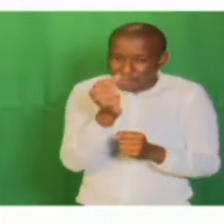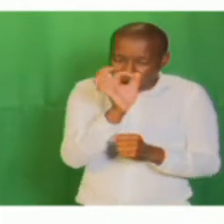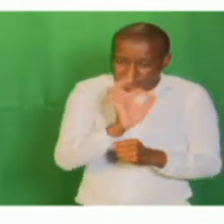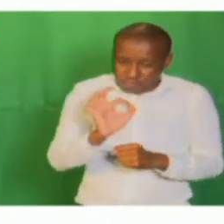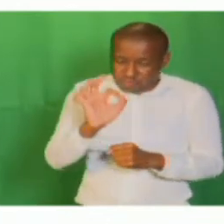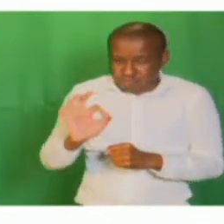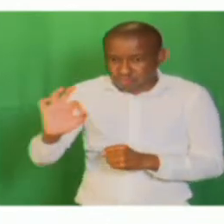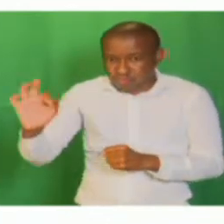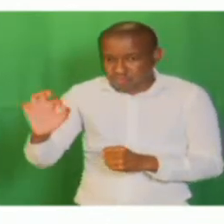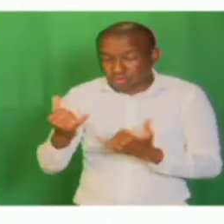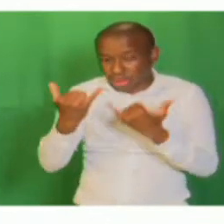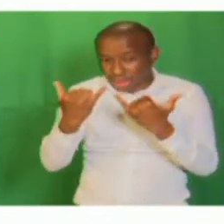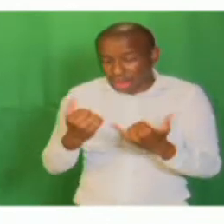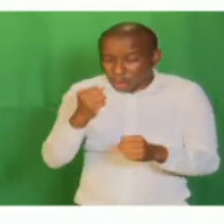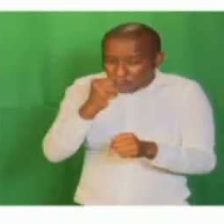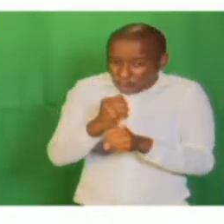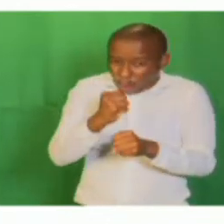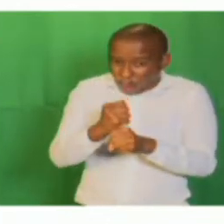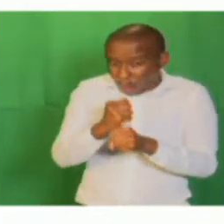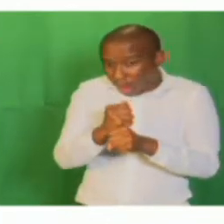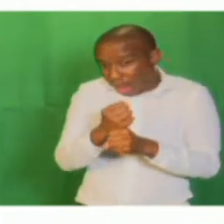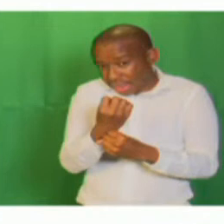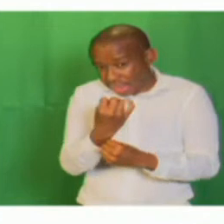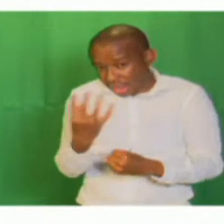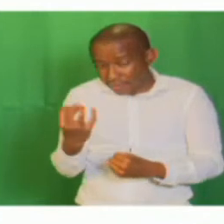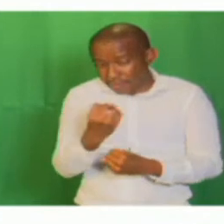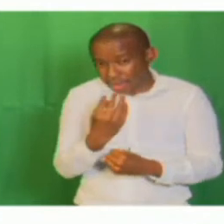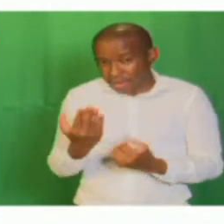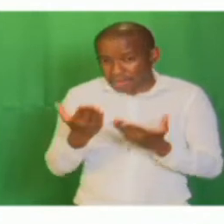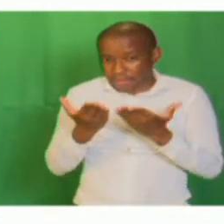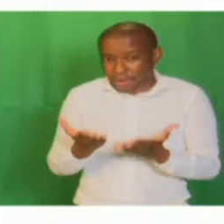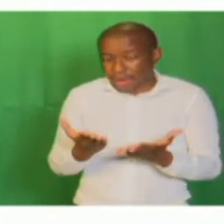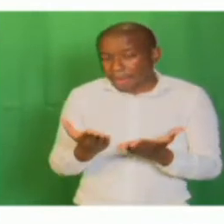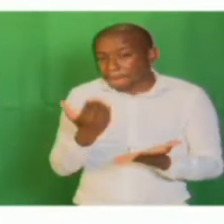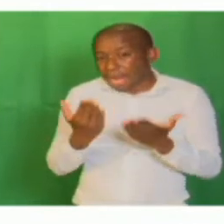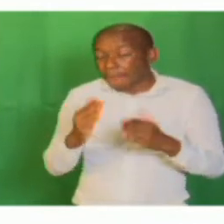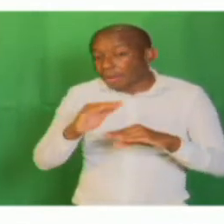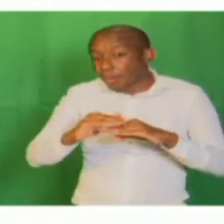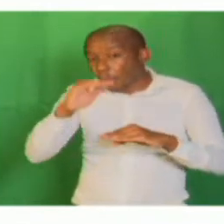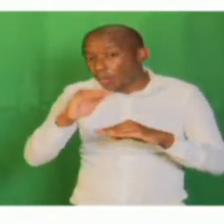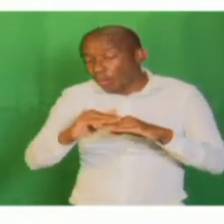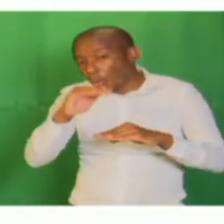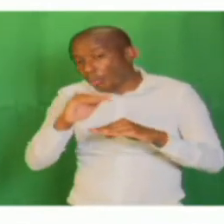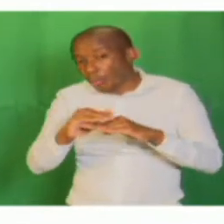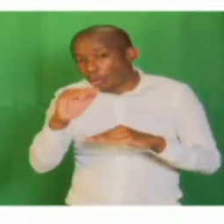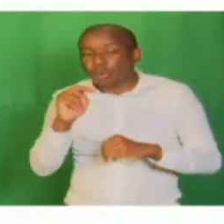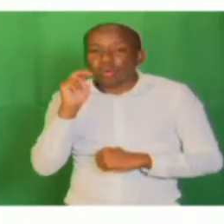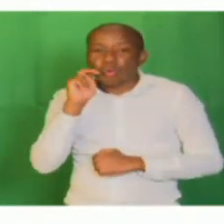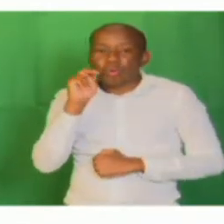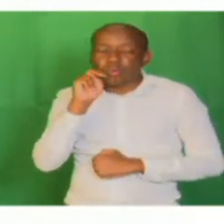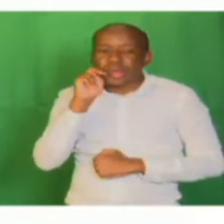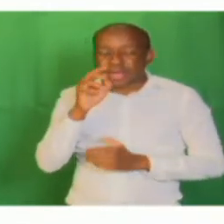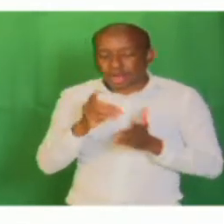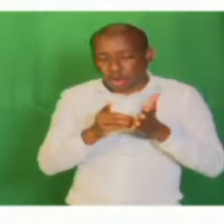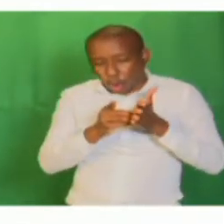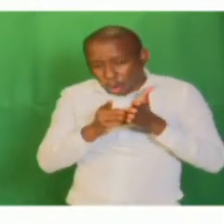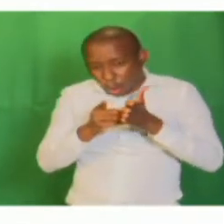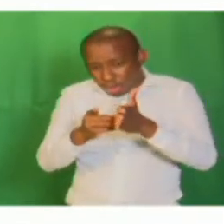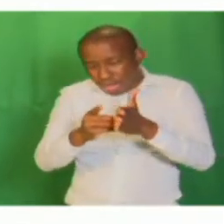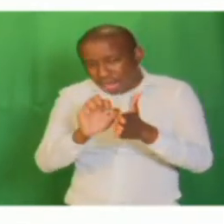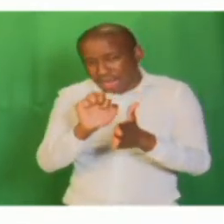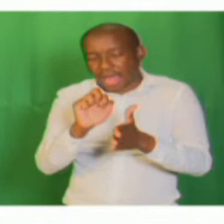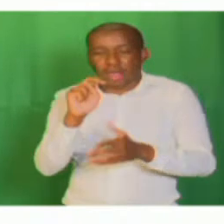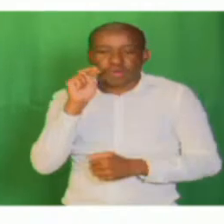to be able to work out the number sentence whenever we have more than one operation, we use what we call the order of